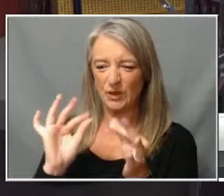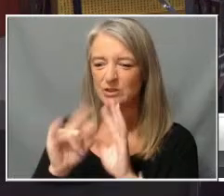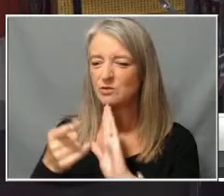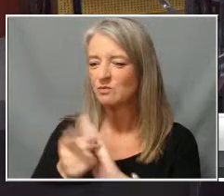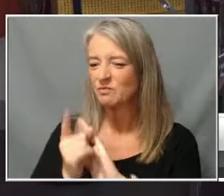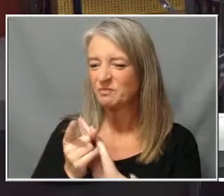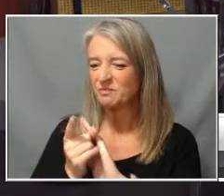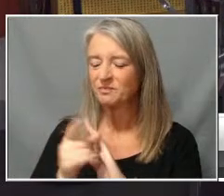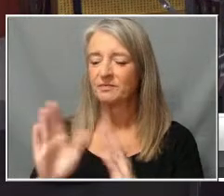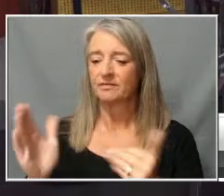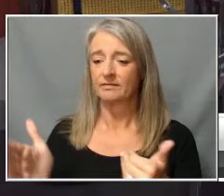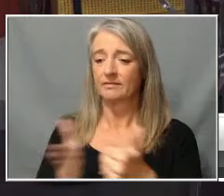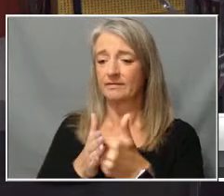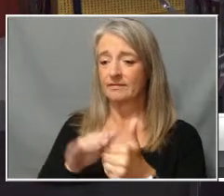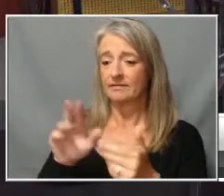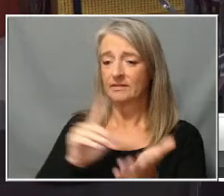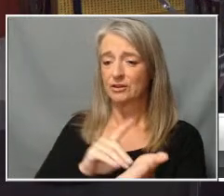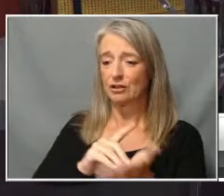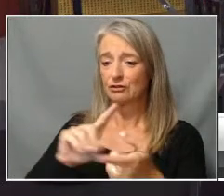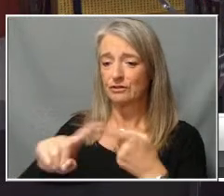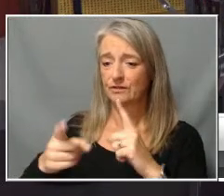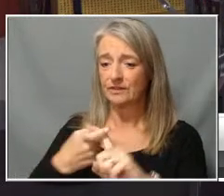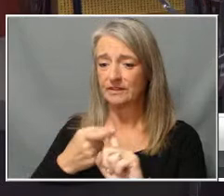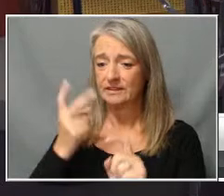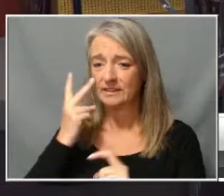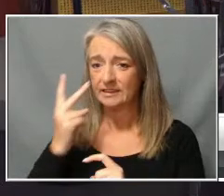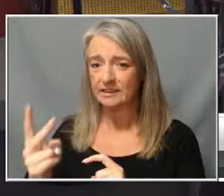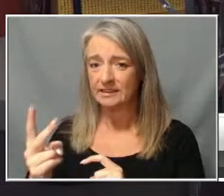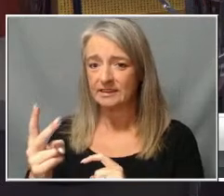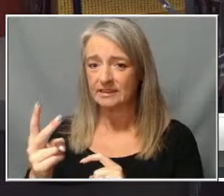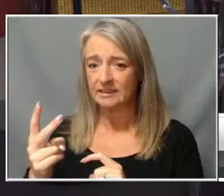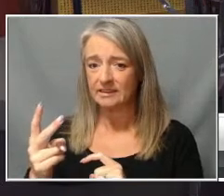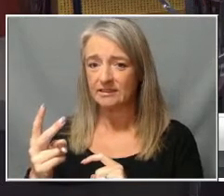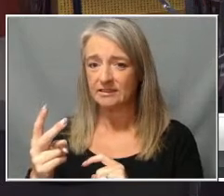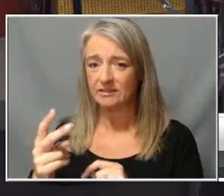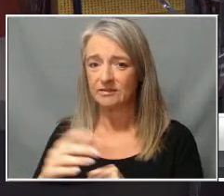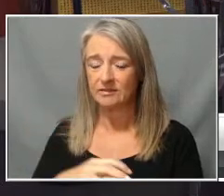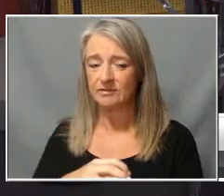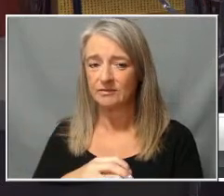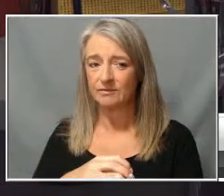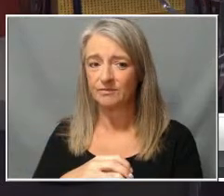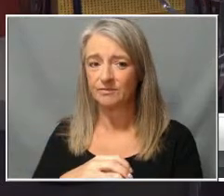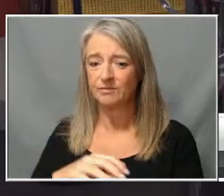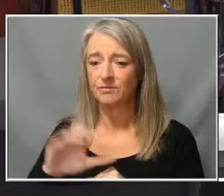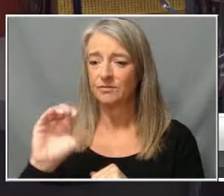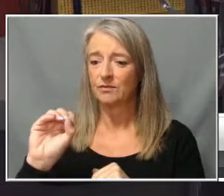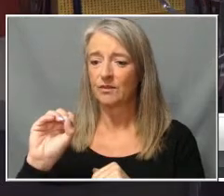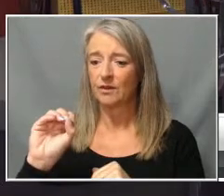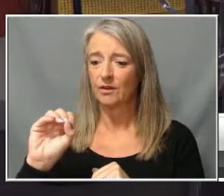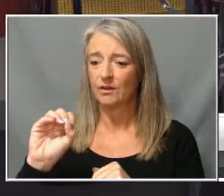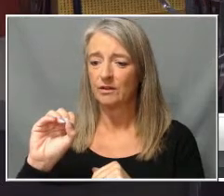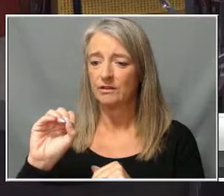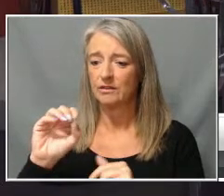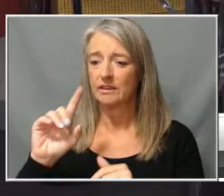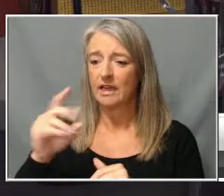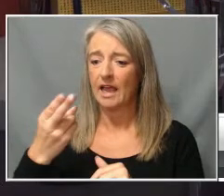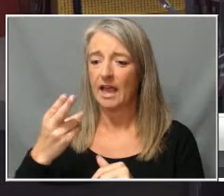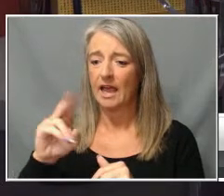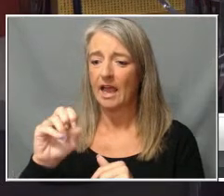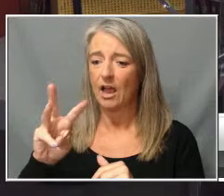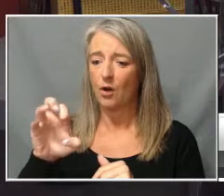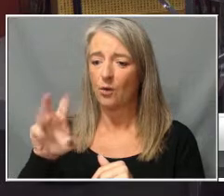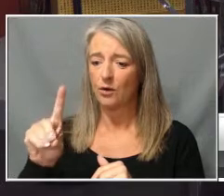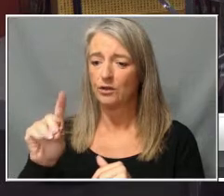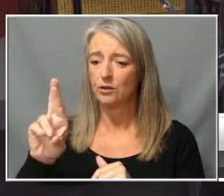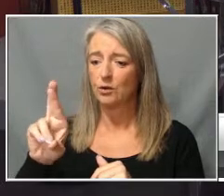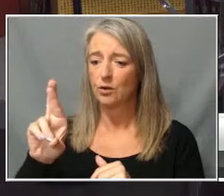is your doctor and your friend. I see we have he's orthopedic oncologist, Dr. Howard Rosenthal. He